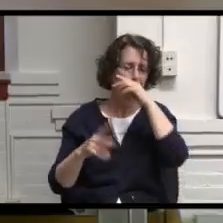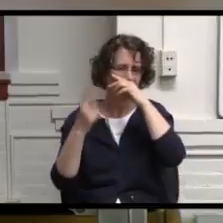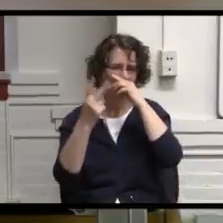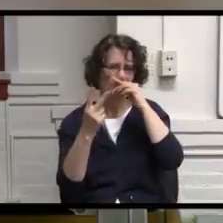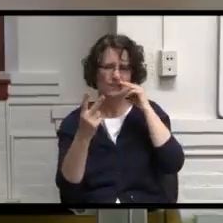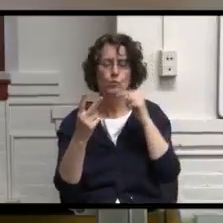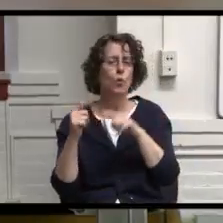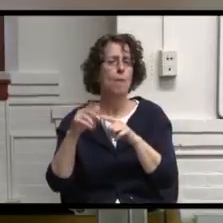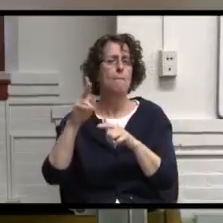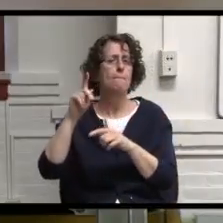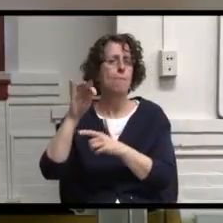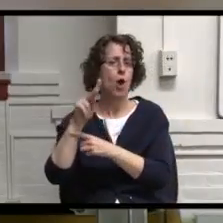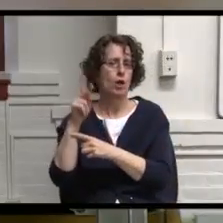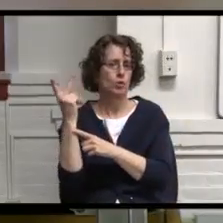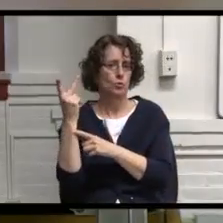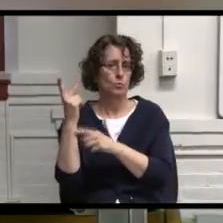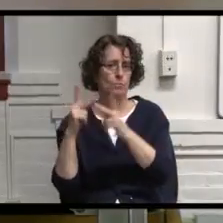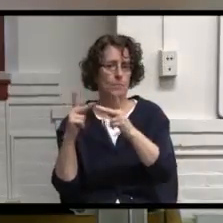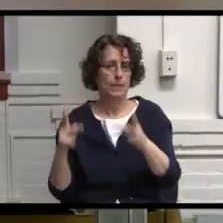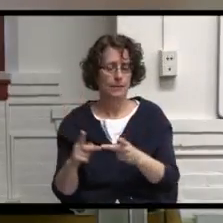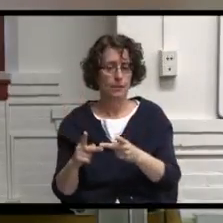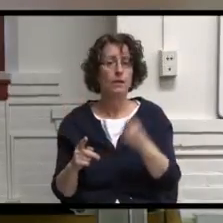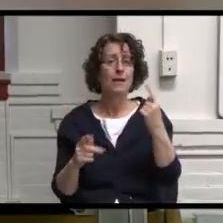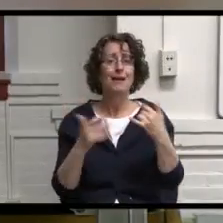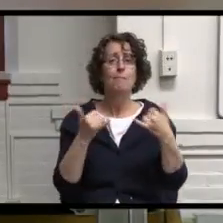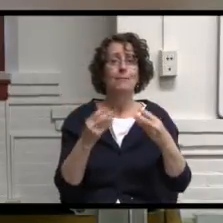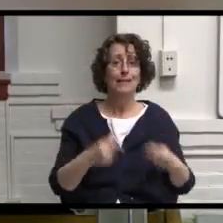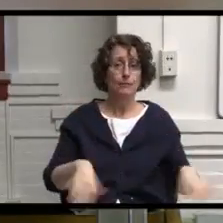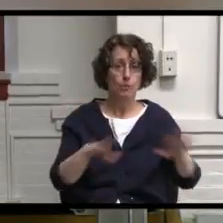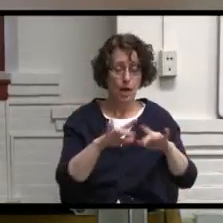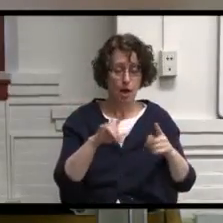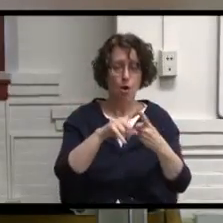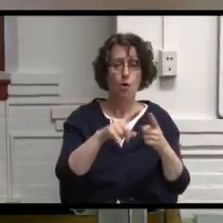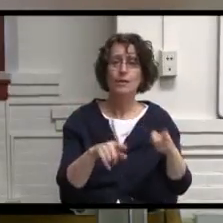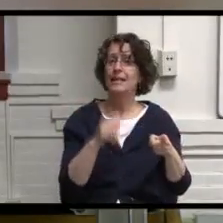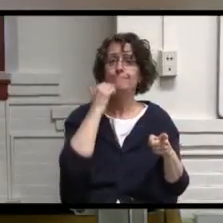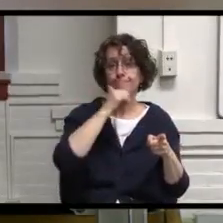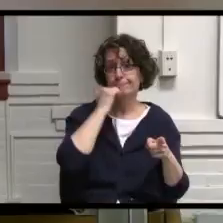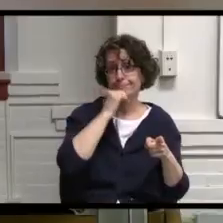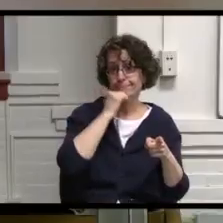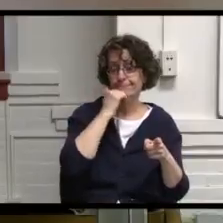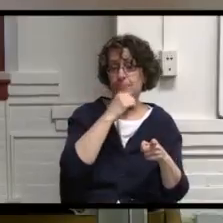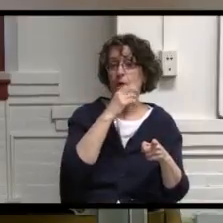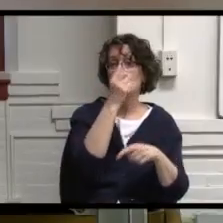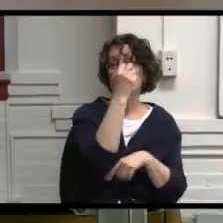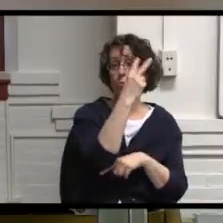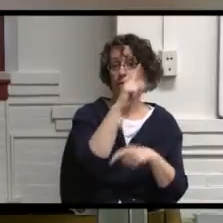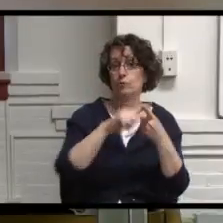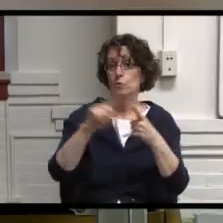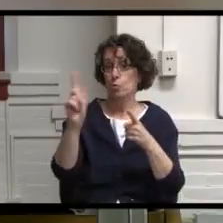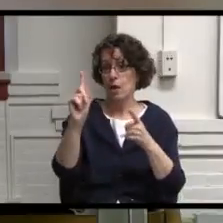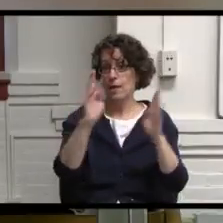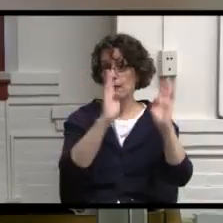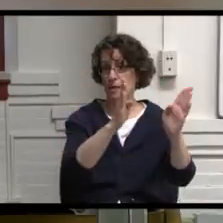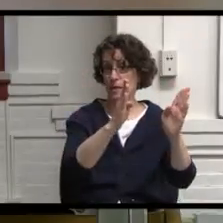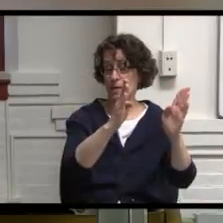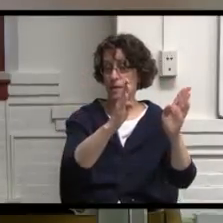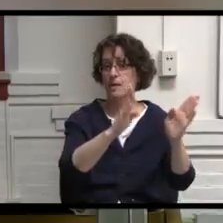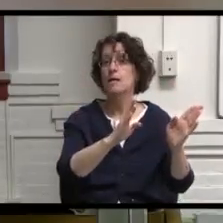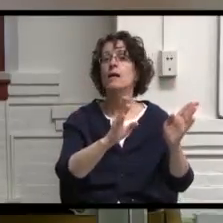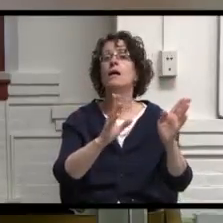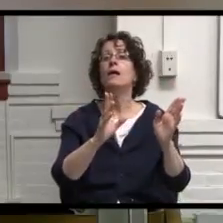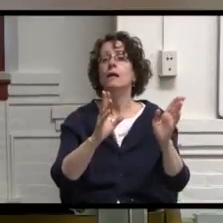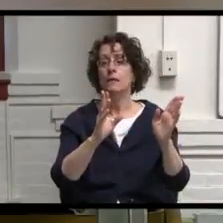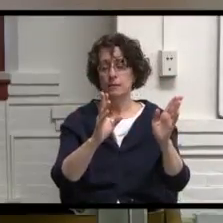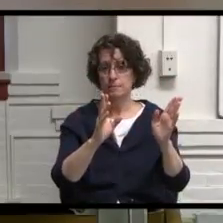locations at the park. We have one out on the playground area. Right. Every day from 12 to 1. We'll have the meals